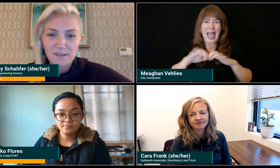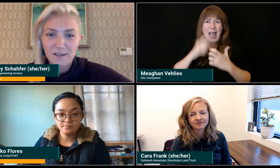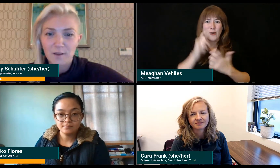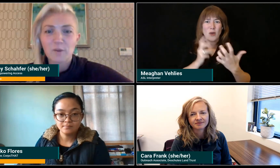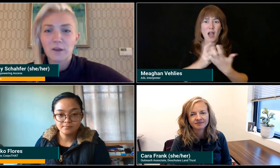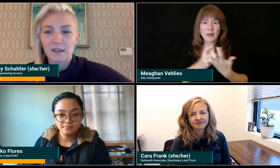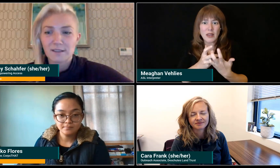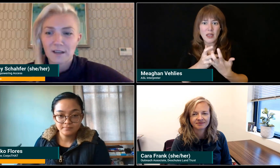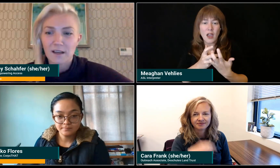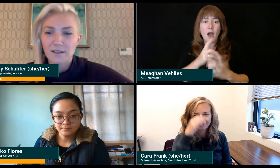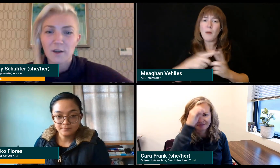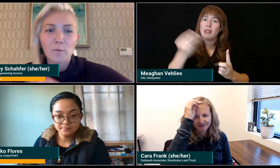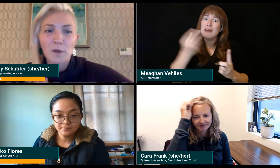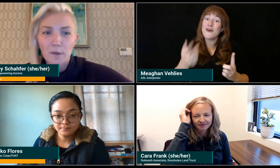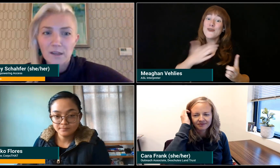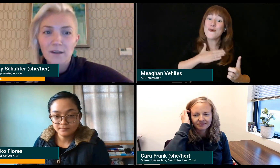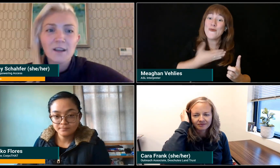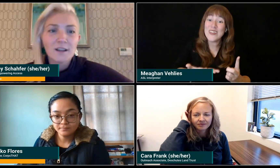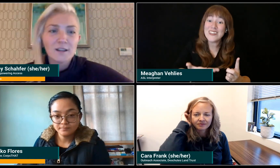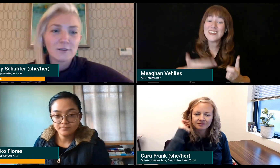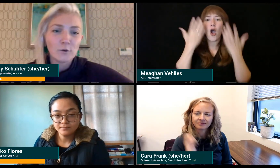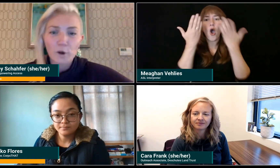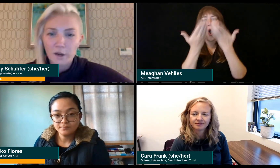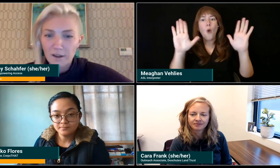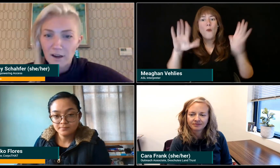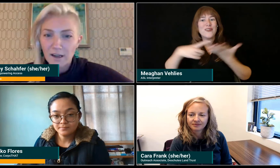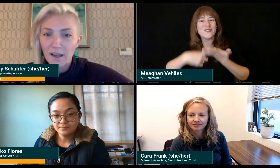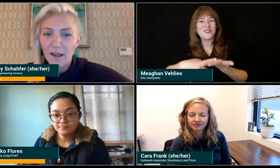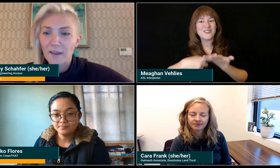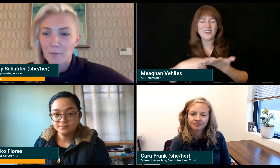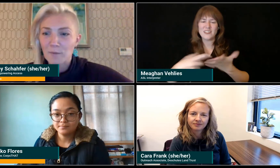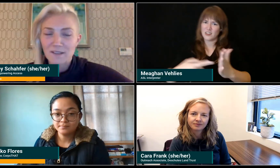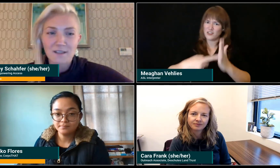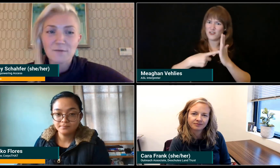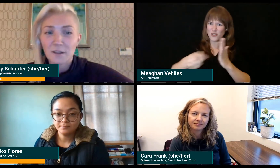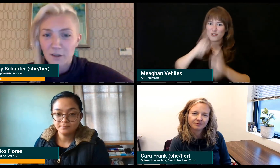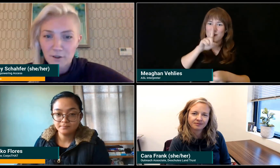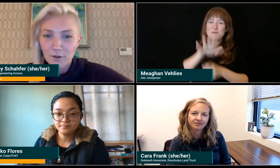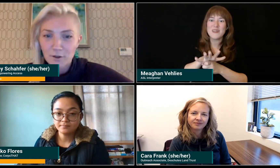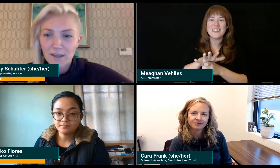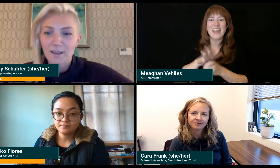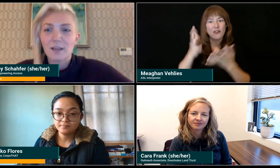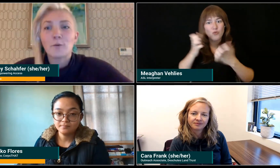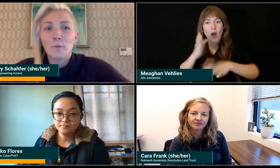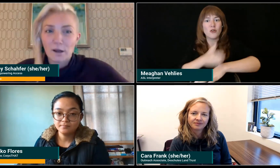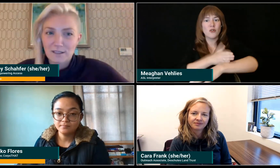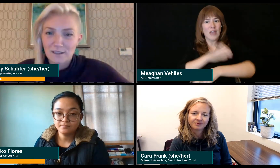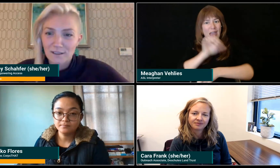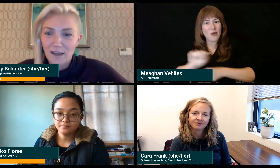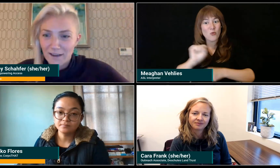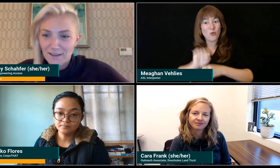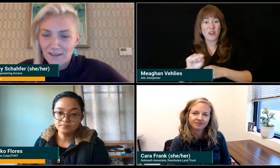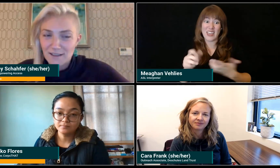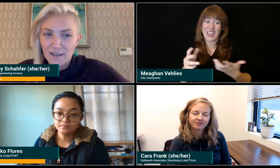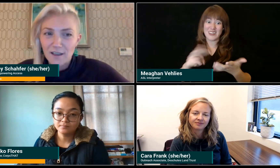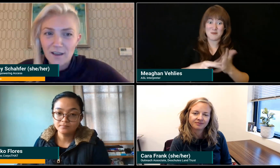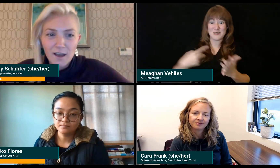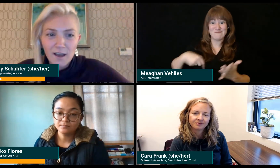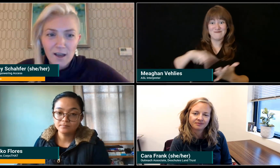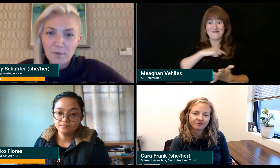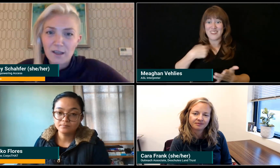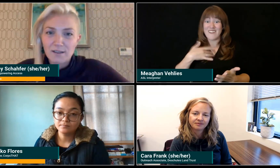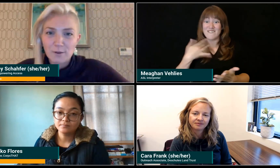important because it communicates to us a commitment to working on it. And that makes us feel included and like we want to access